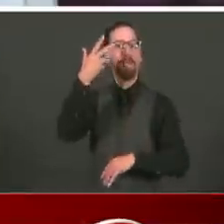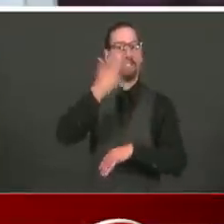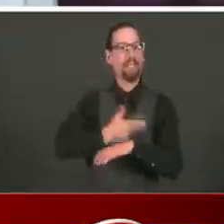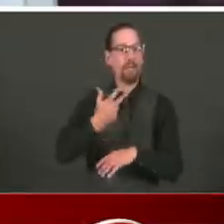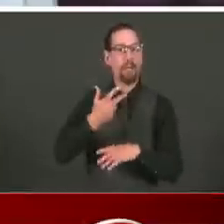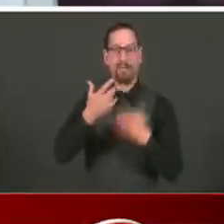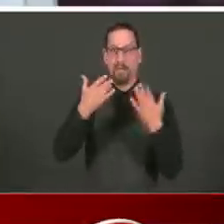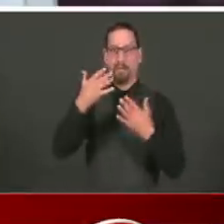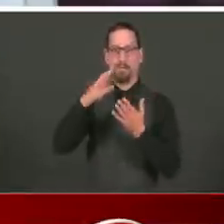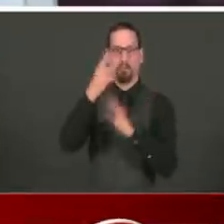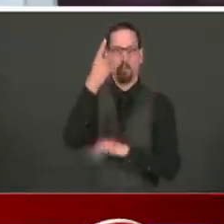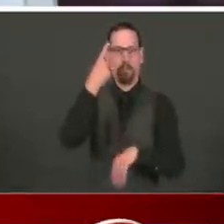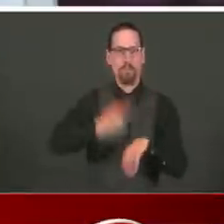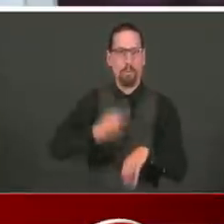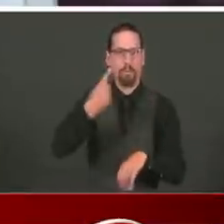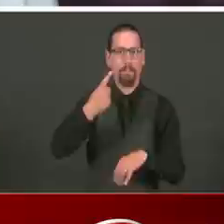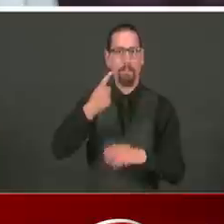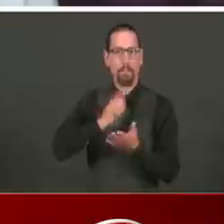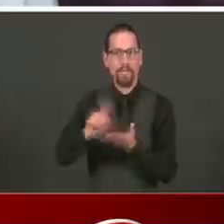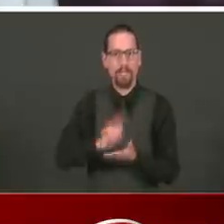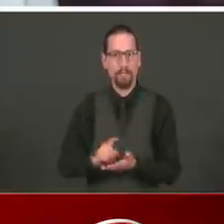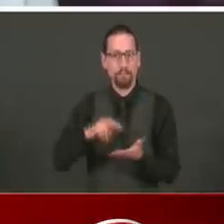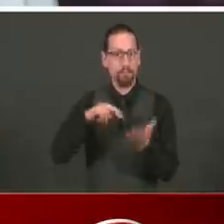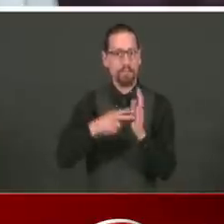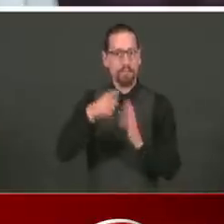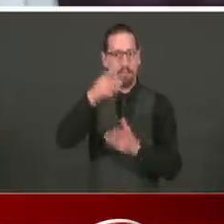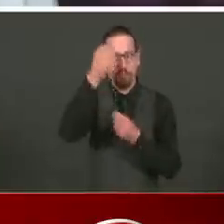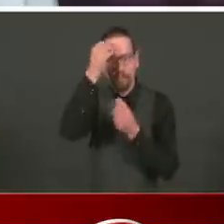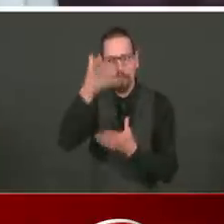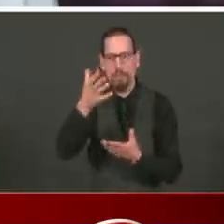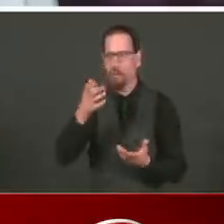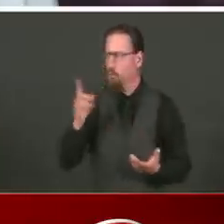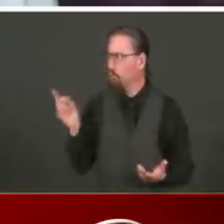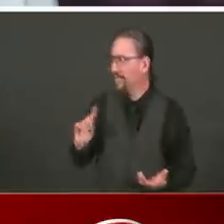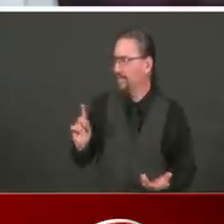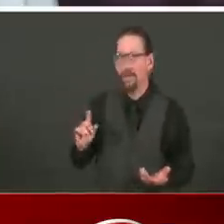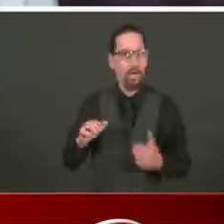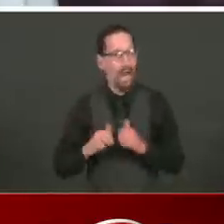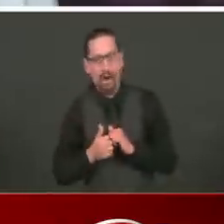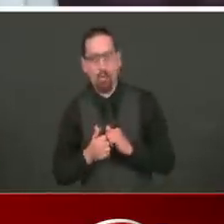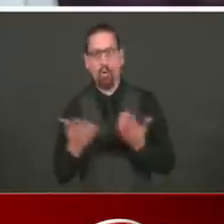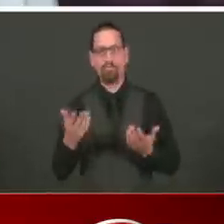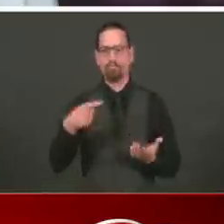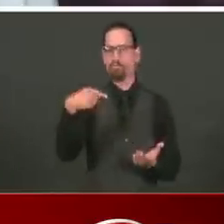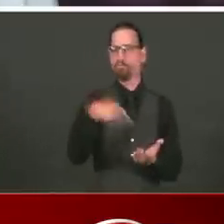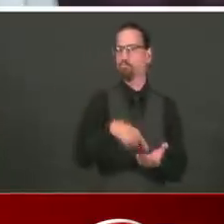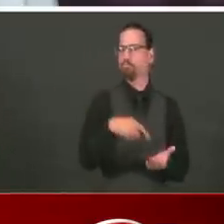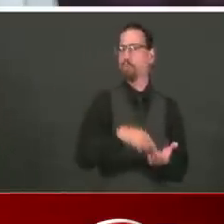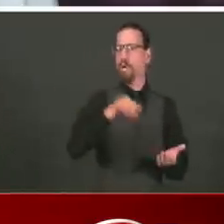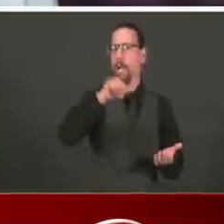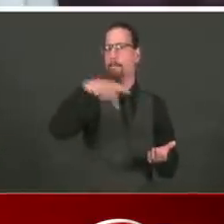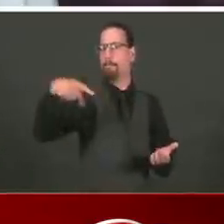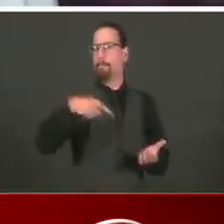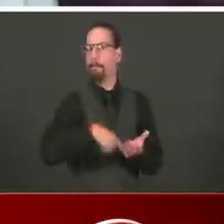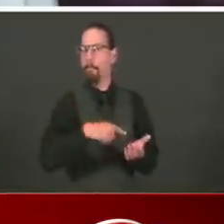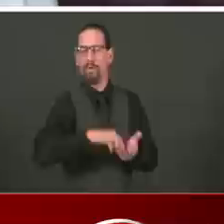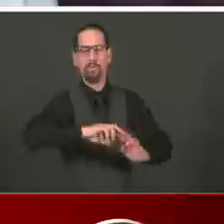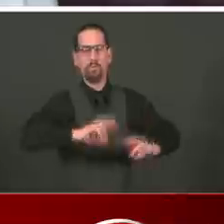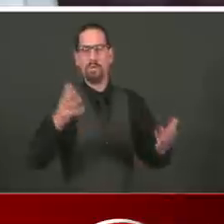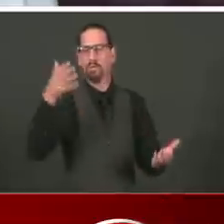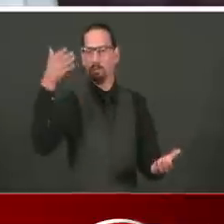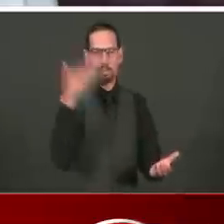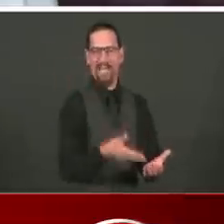informed. This app is, I think, the easiest way to do it. Just it's like how we live our